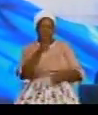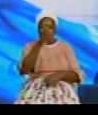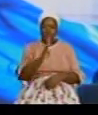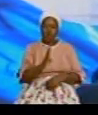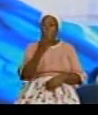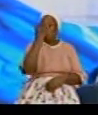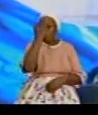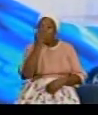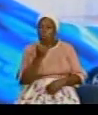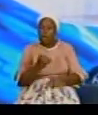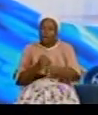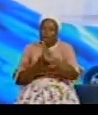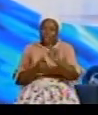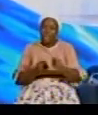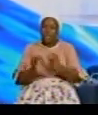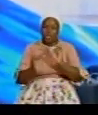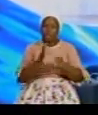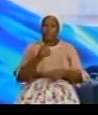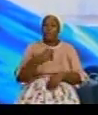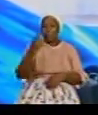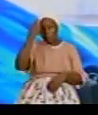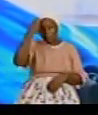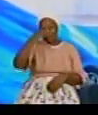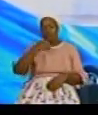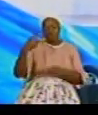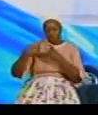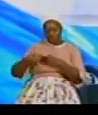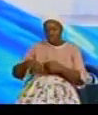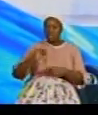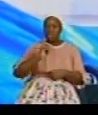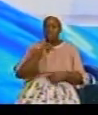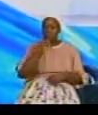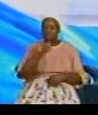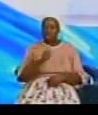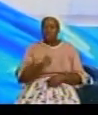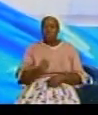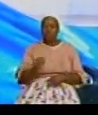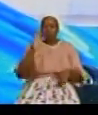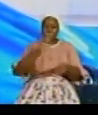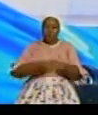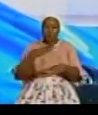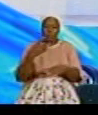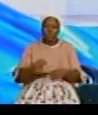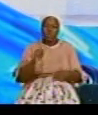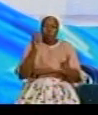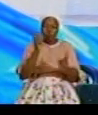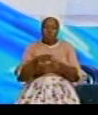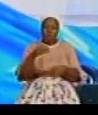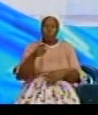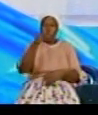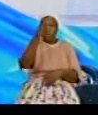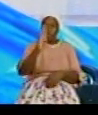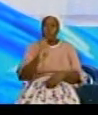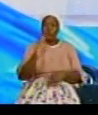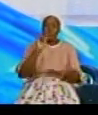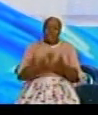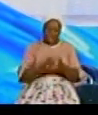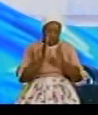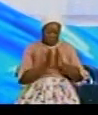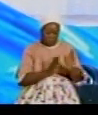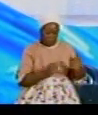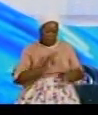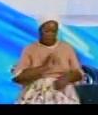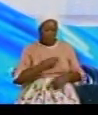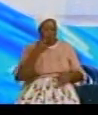God, why? If your mind, your heart is no more on the word of God that prepares us